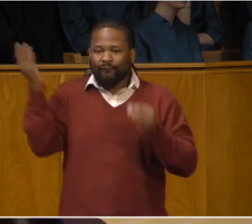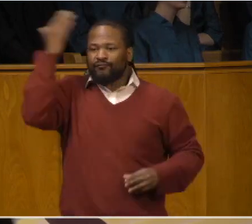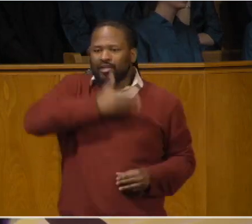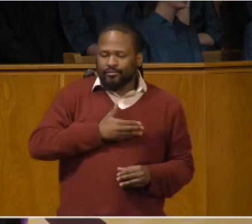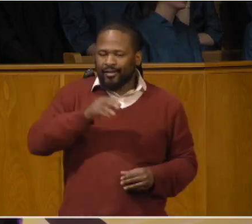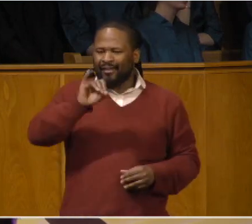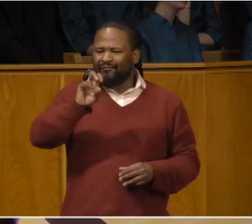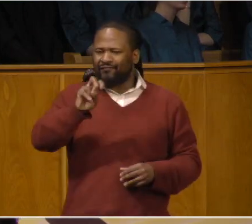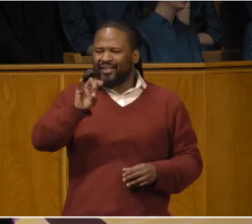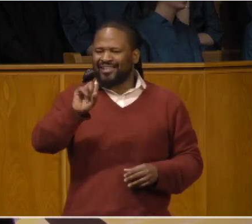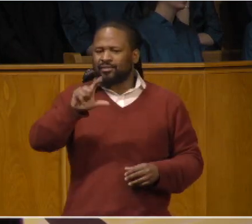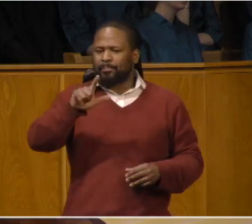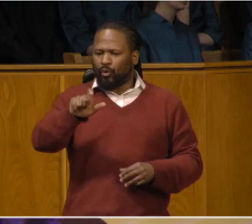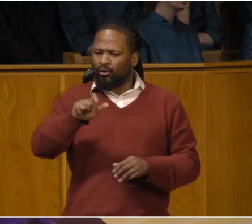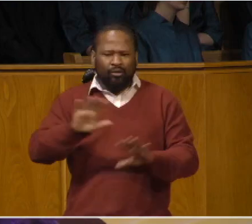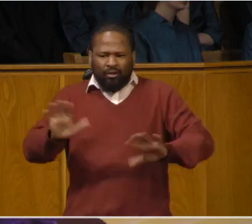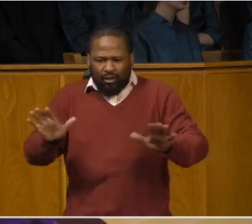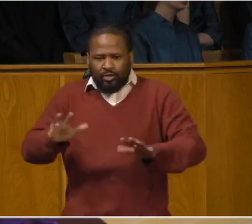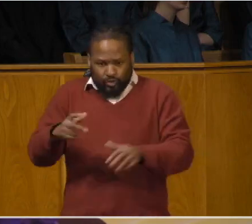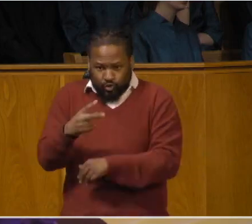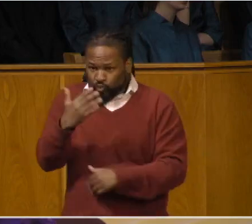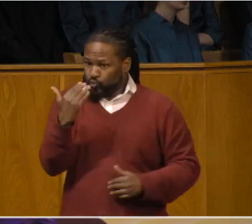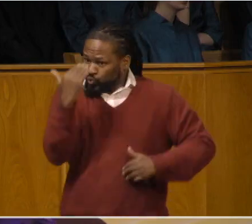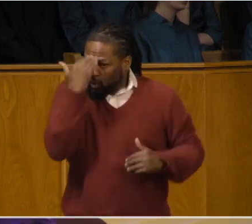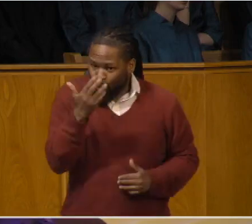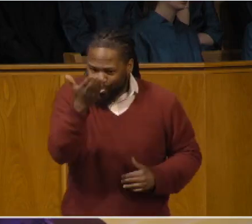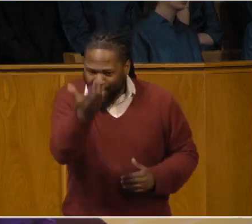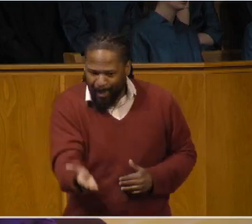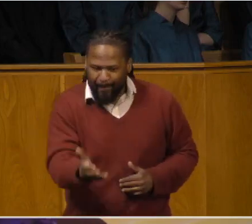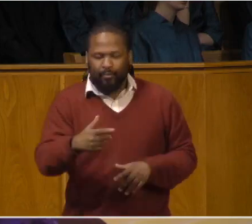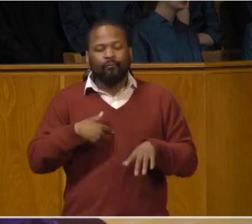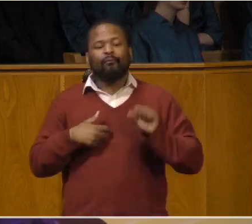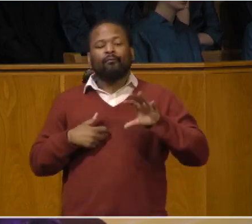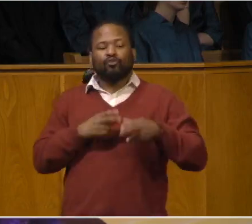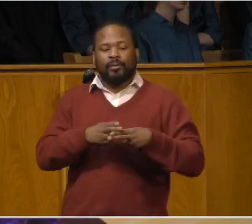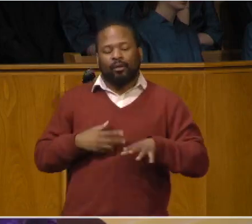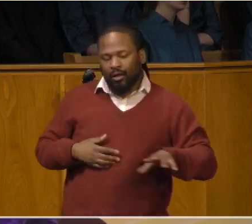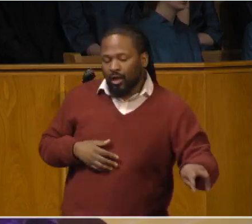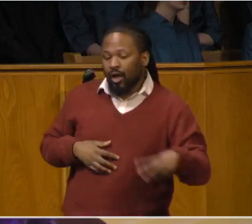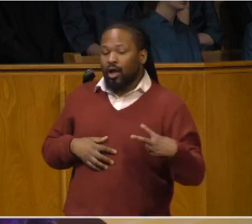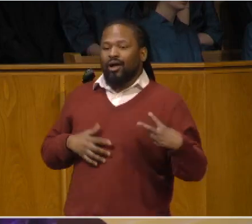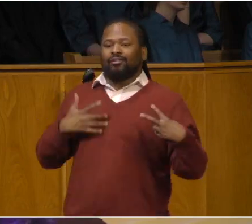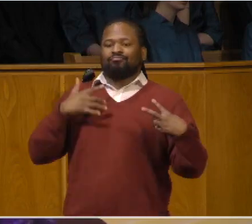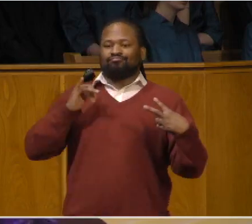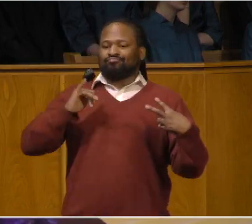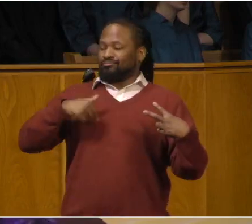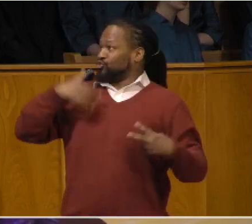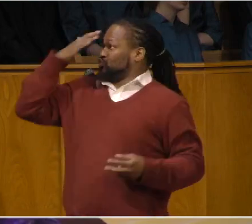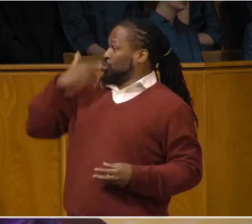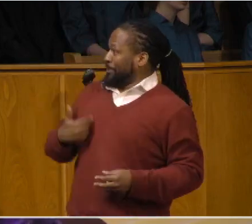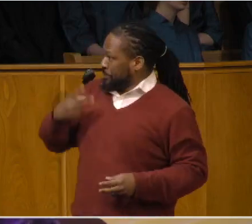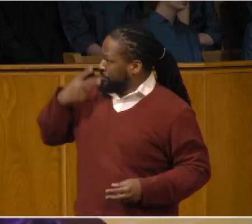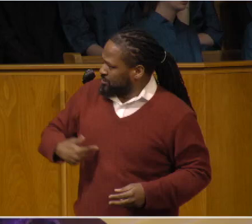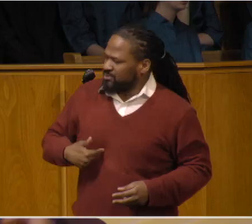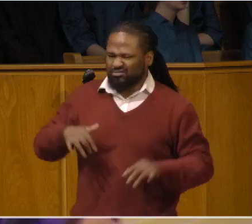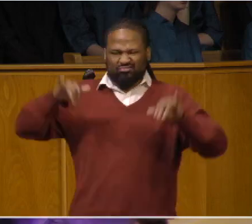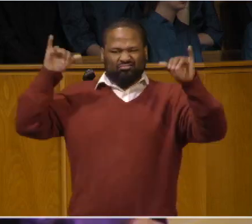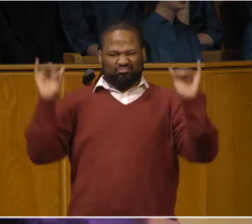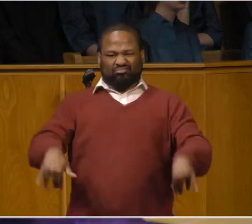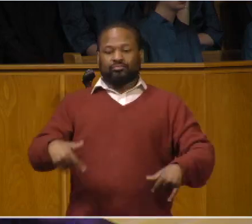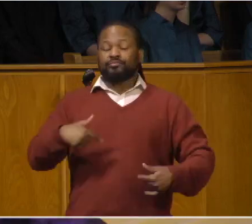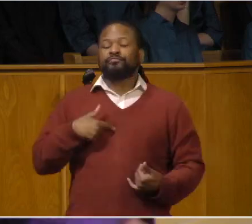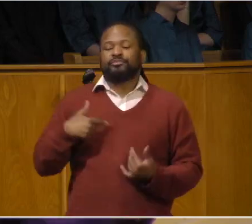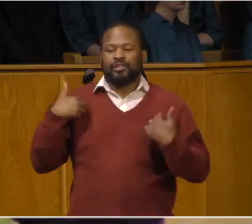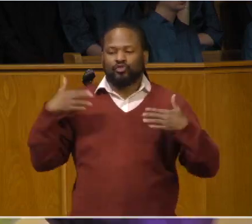know them, you see them, and you know who they are. They are addressed particularly. So this is what the